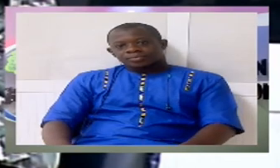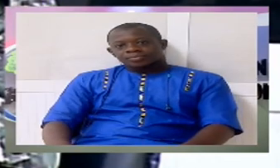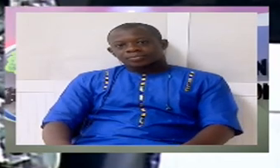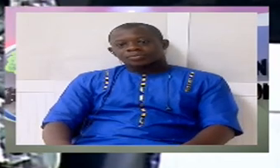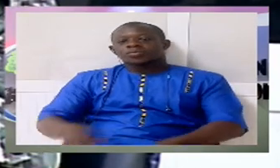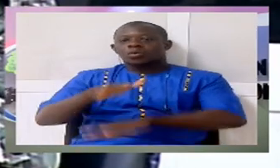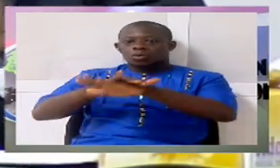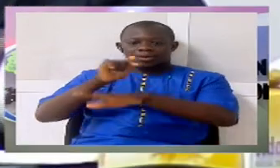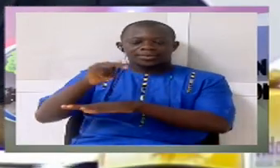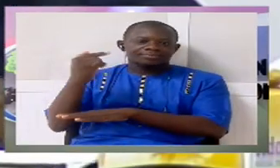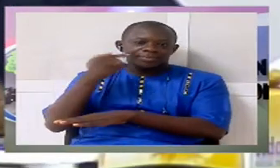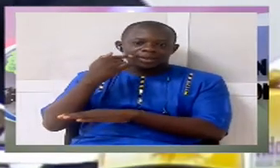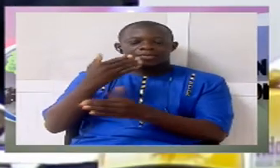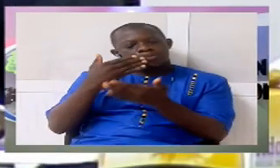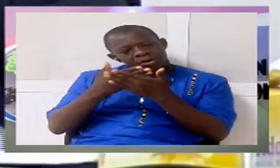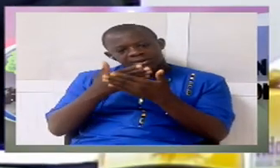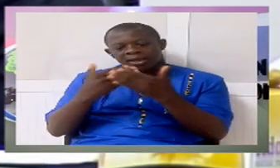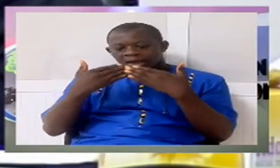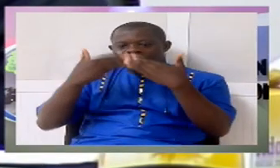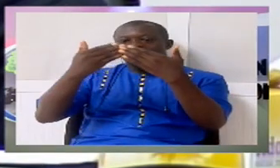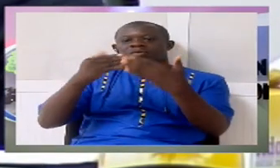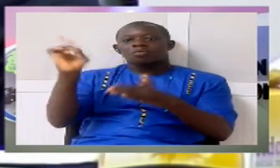On this day, tell us what